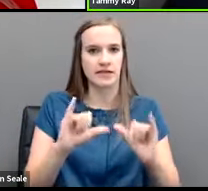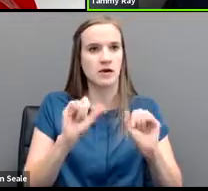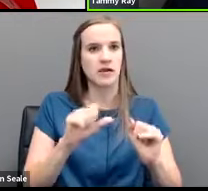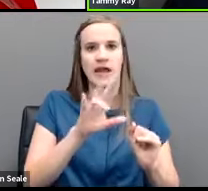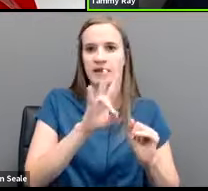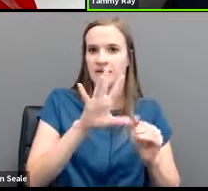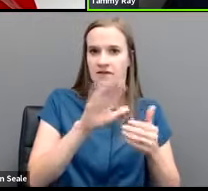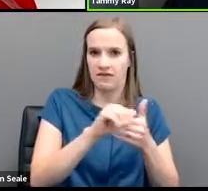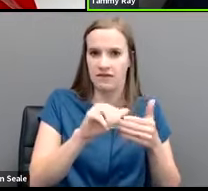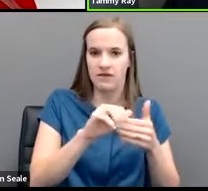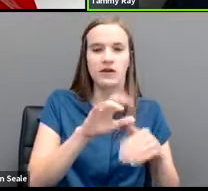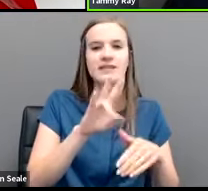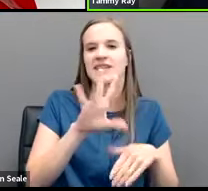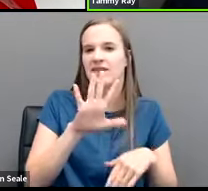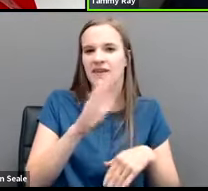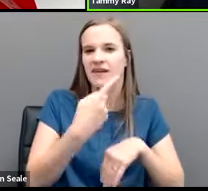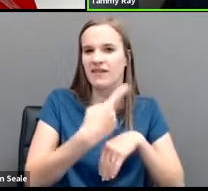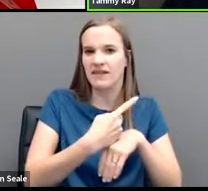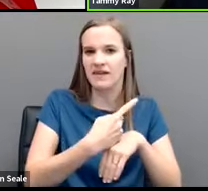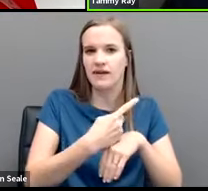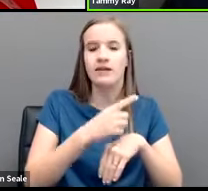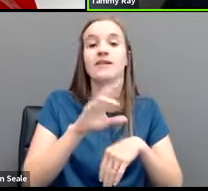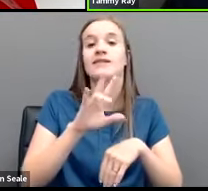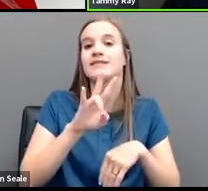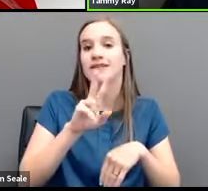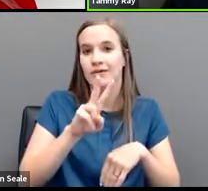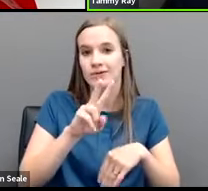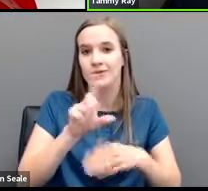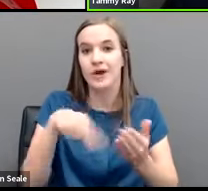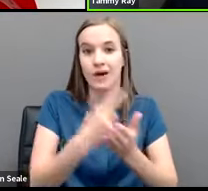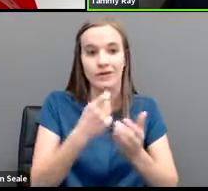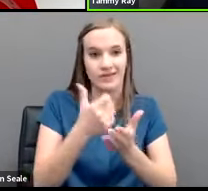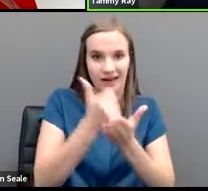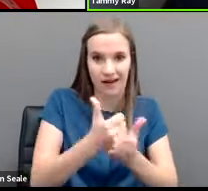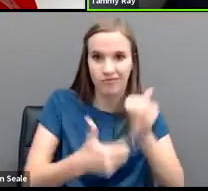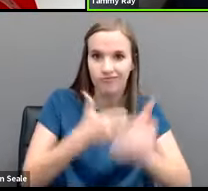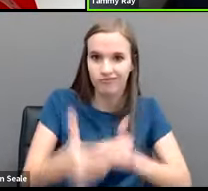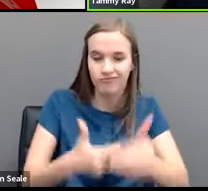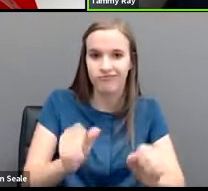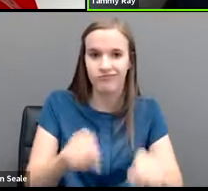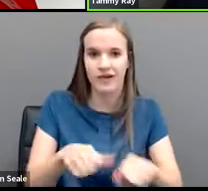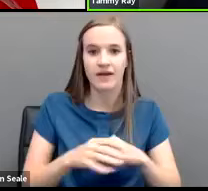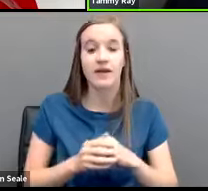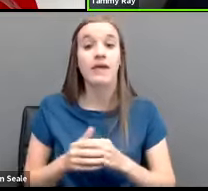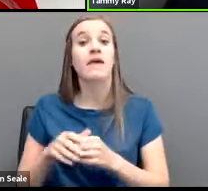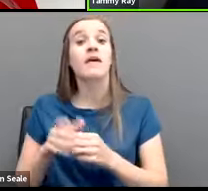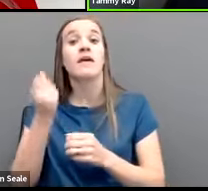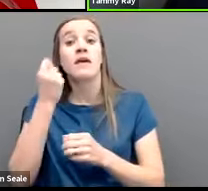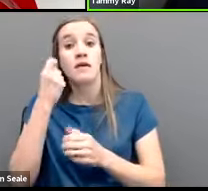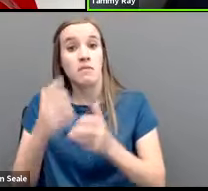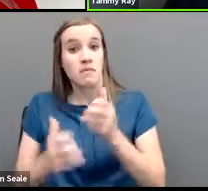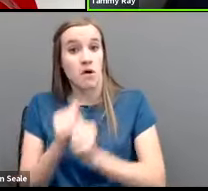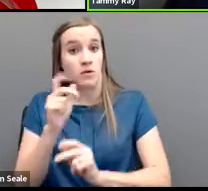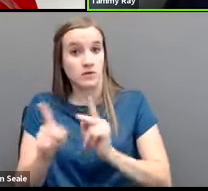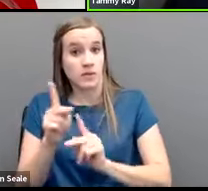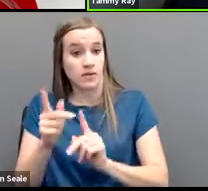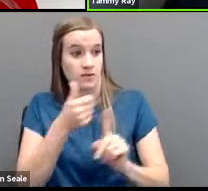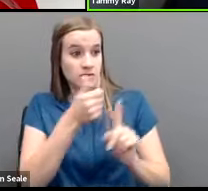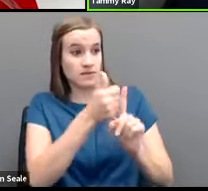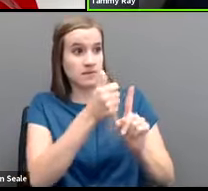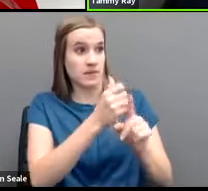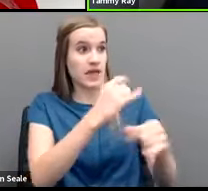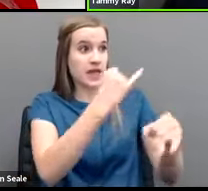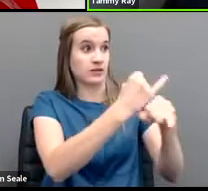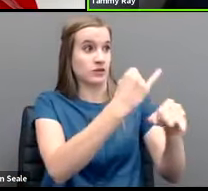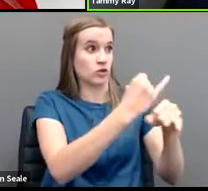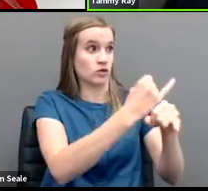the $2,000 expenses. And most individuals who are on enhanced Medicaid coming out of an institution meet